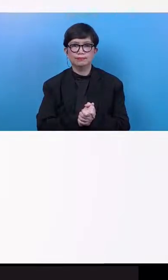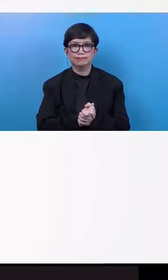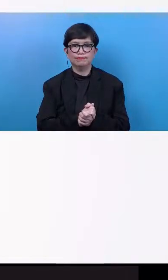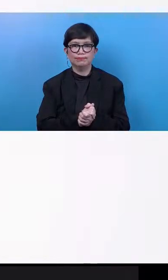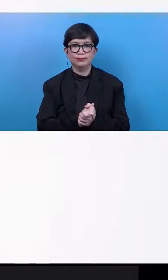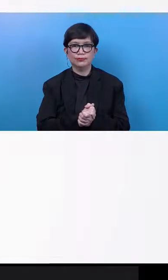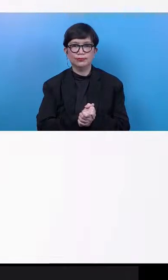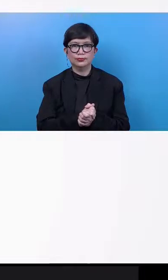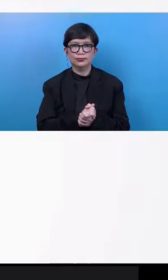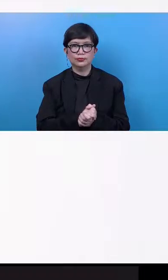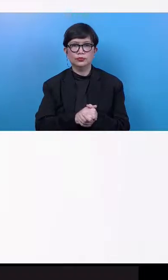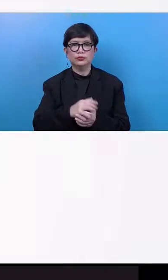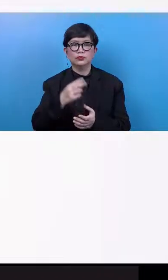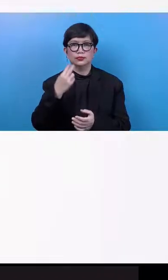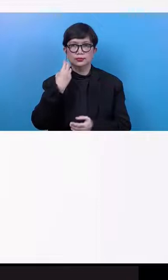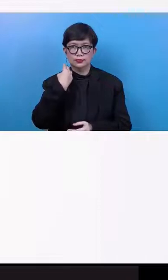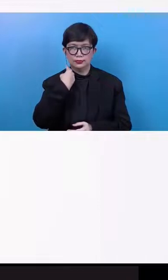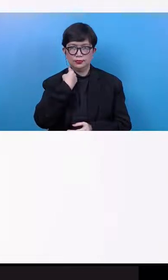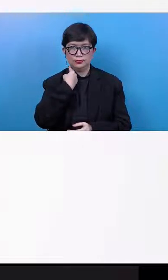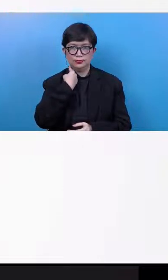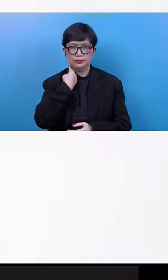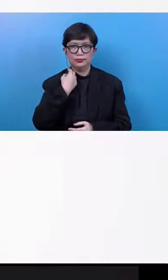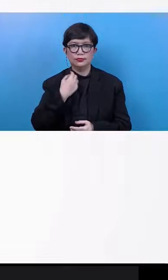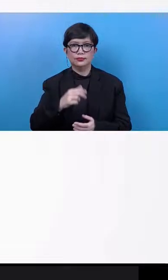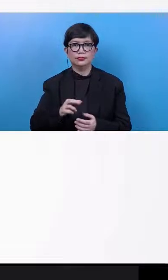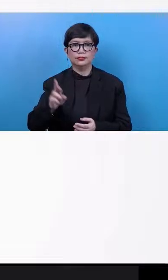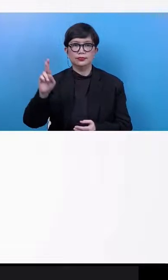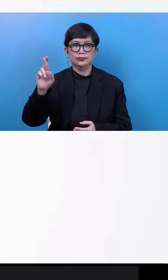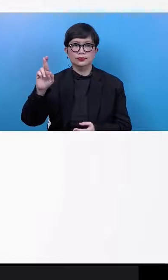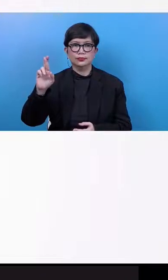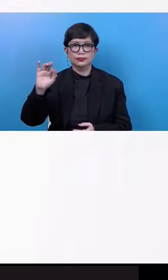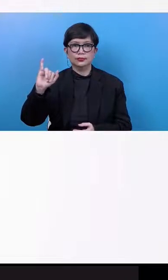much. And we hope to have